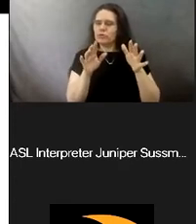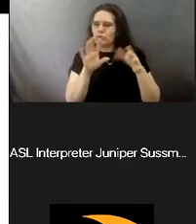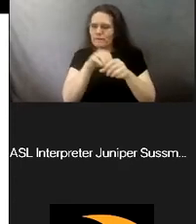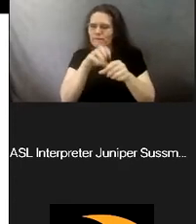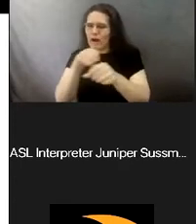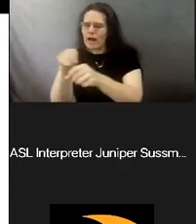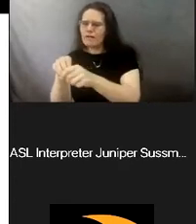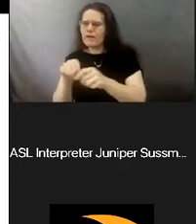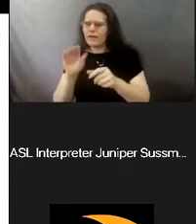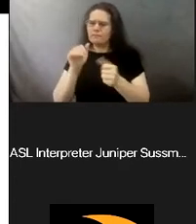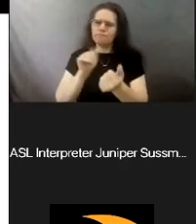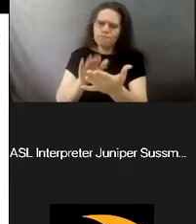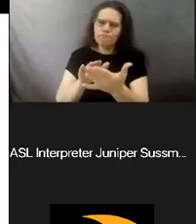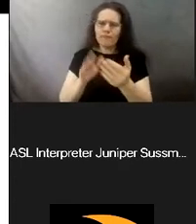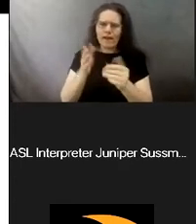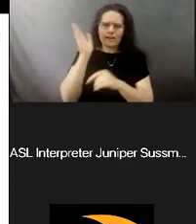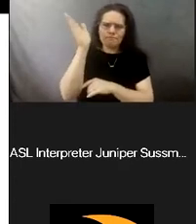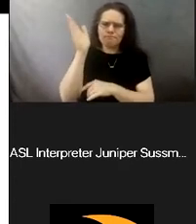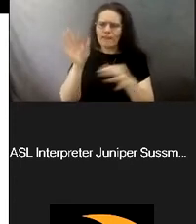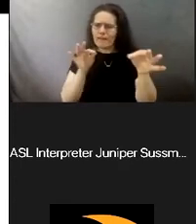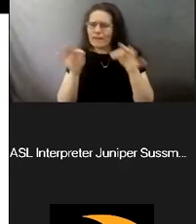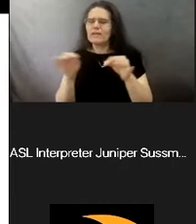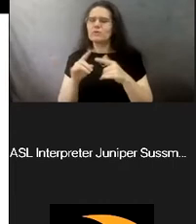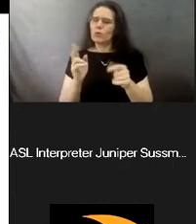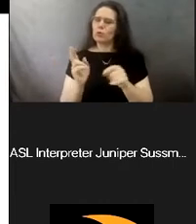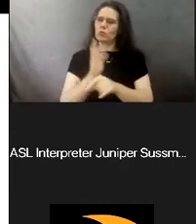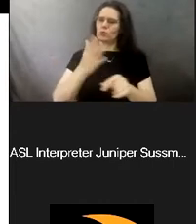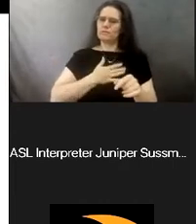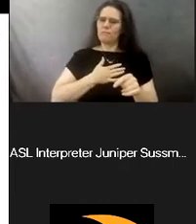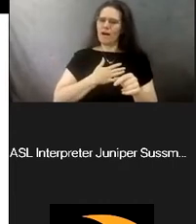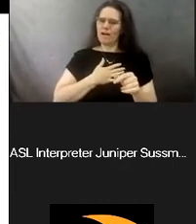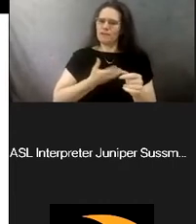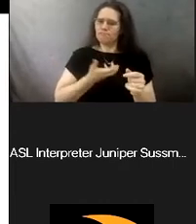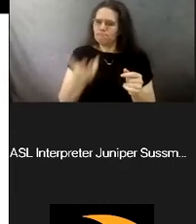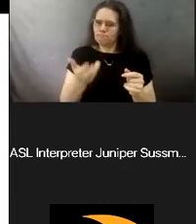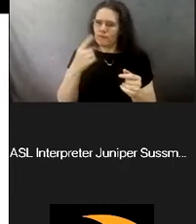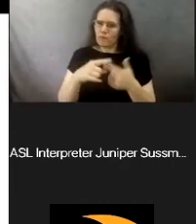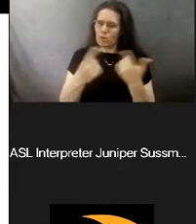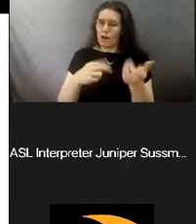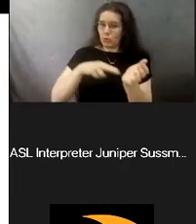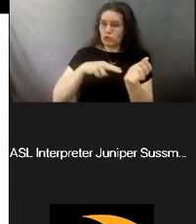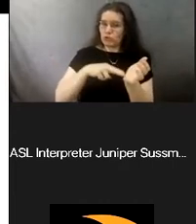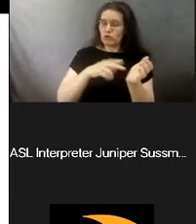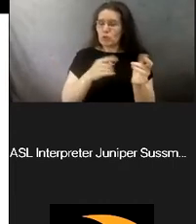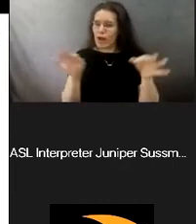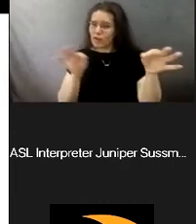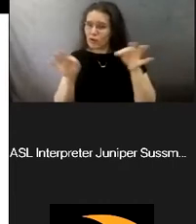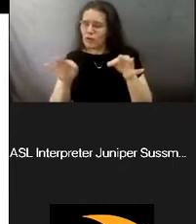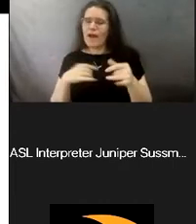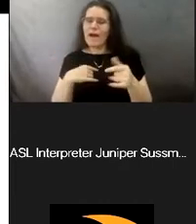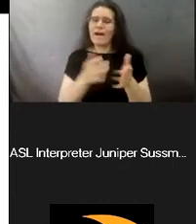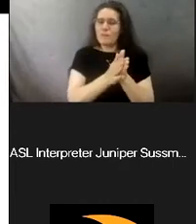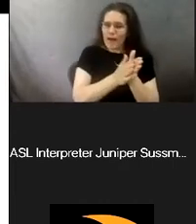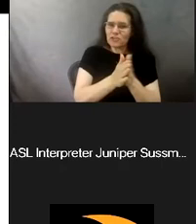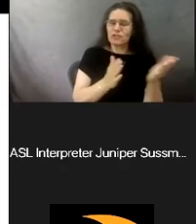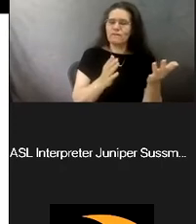lives with diabetes, and as somebody who is very, very interested and passionate about making sure that all people have equitable access